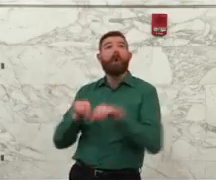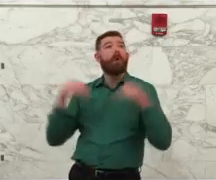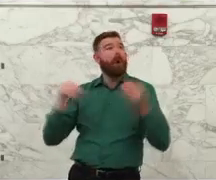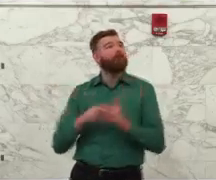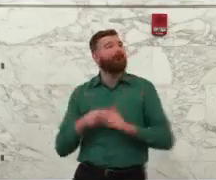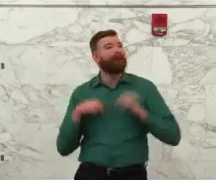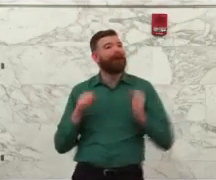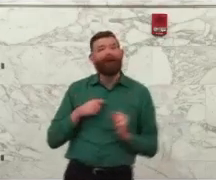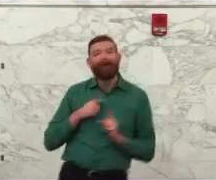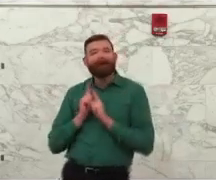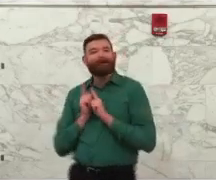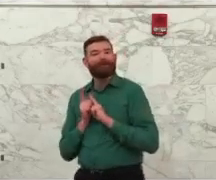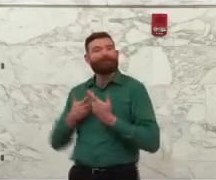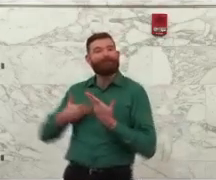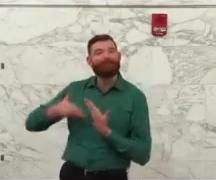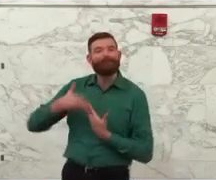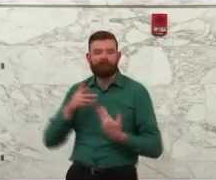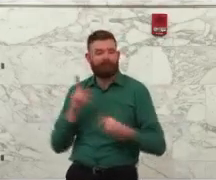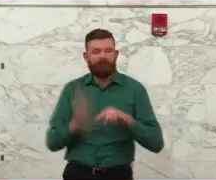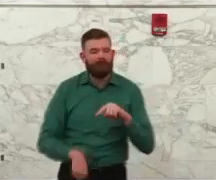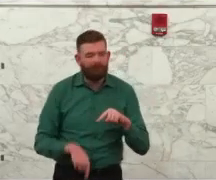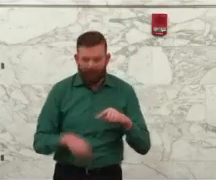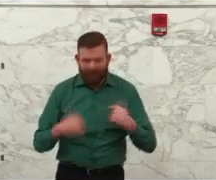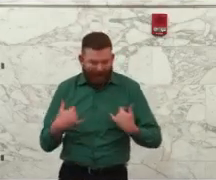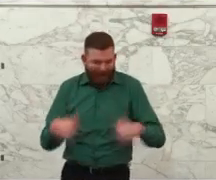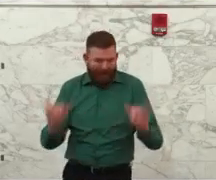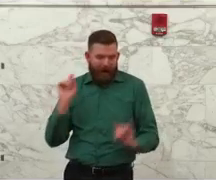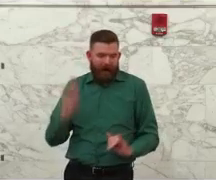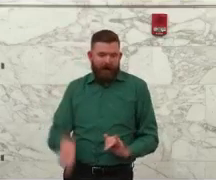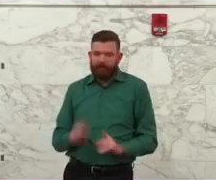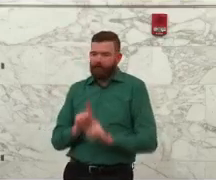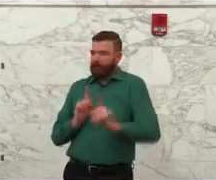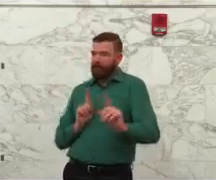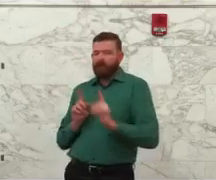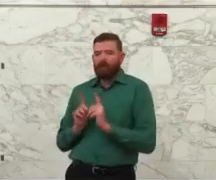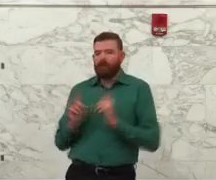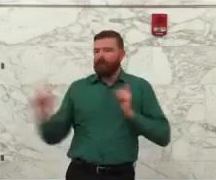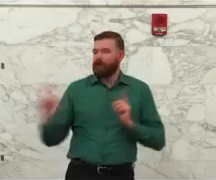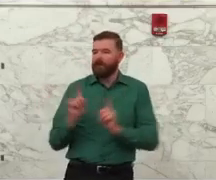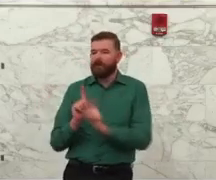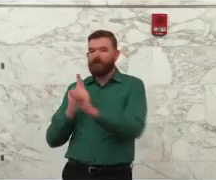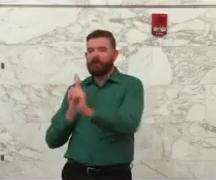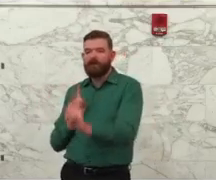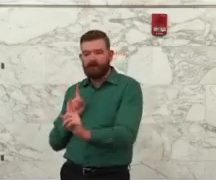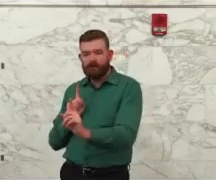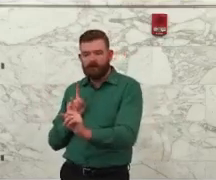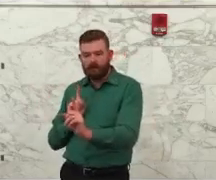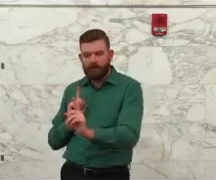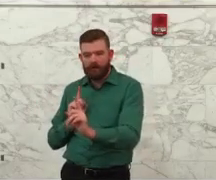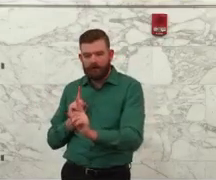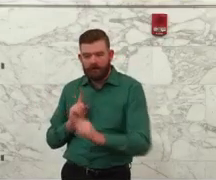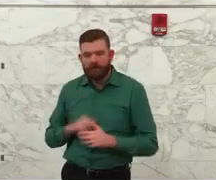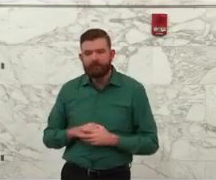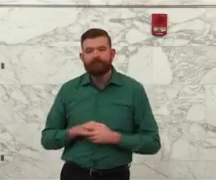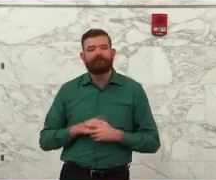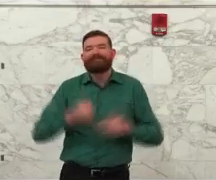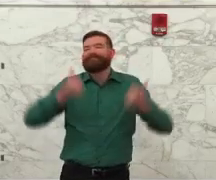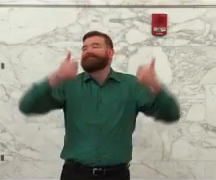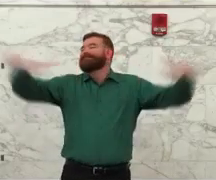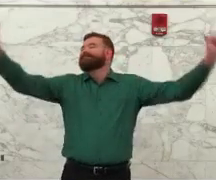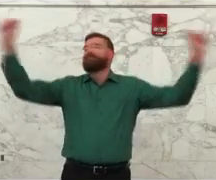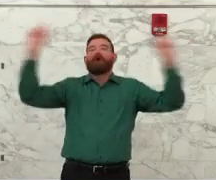is beyond the pale essential, medical supplies. Even if you're in that venue, we need you to social distance. Thank you. Coming